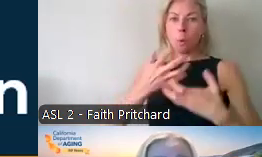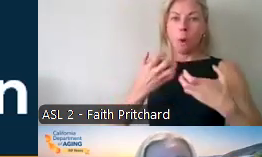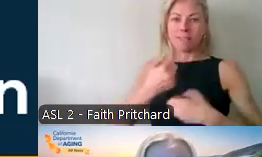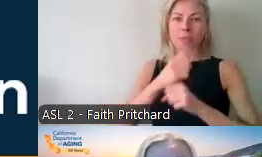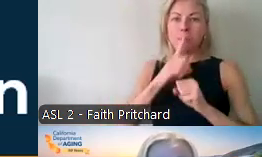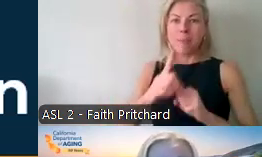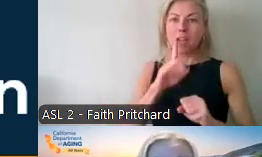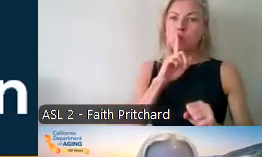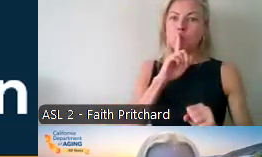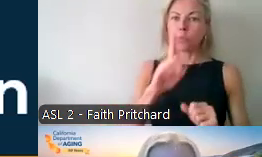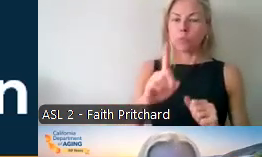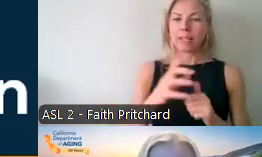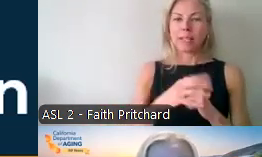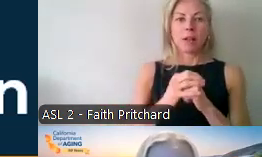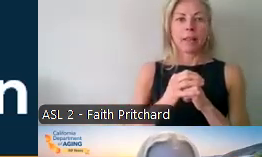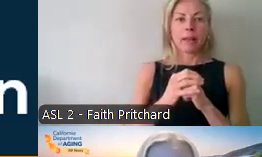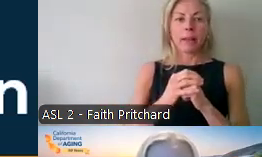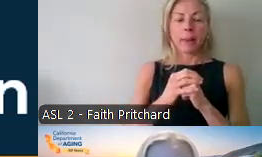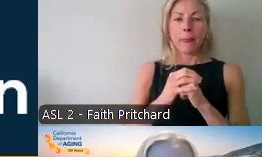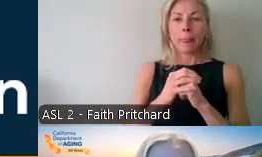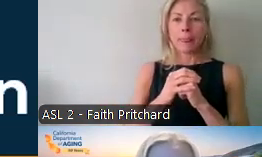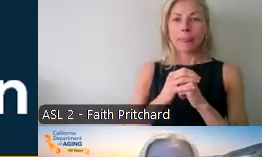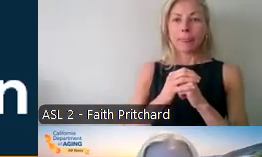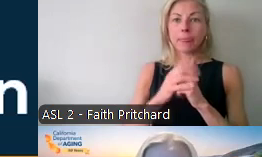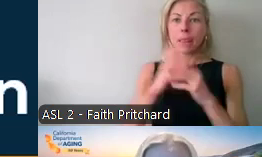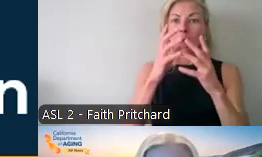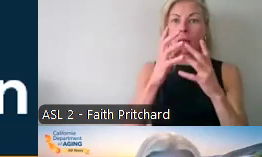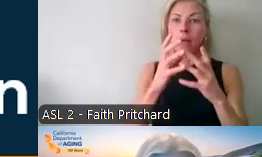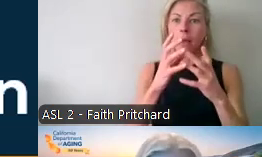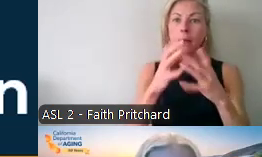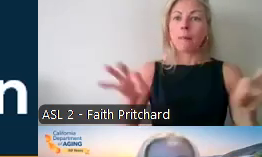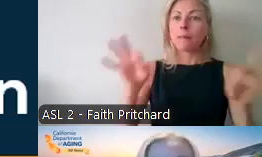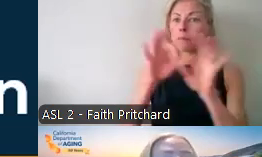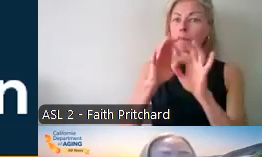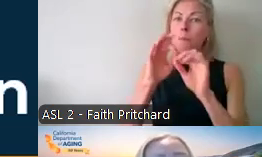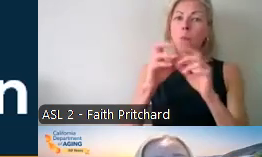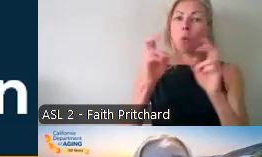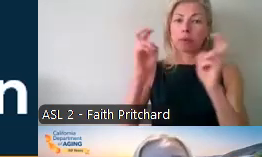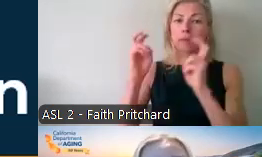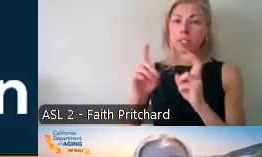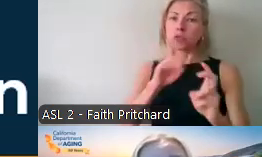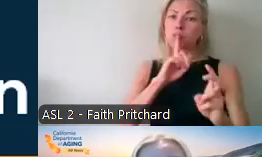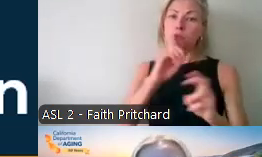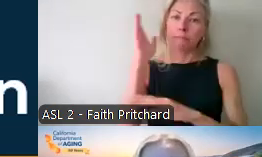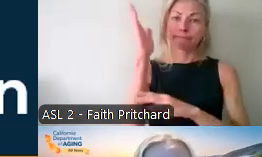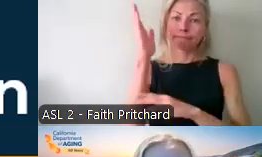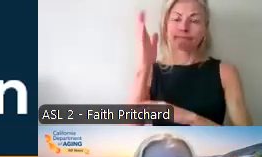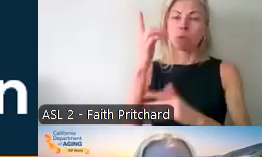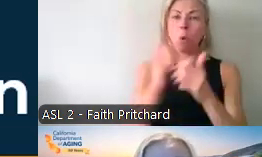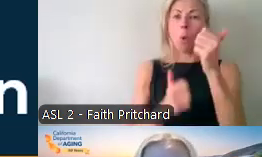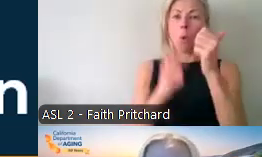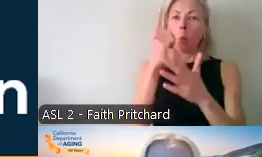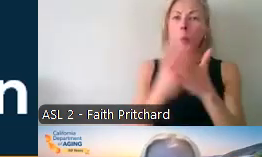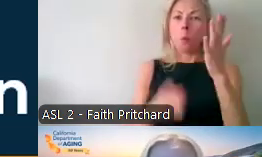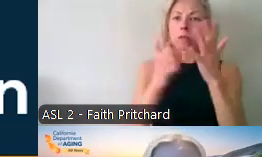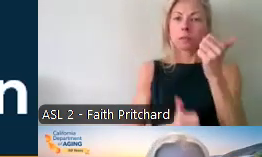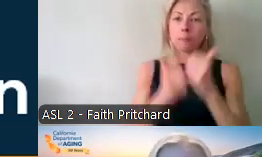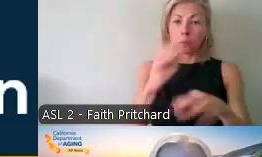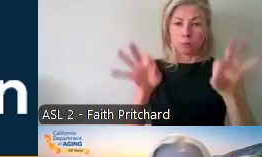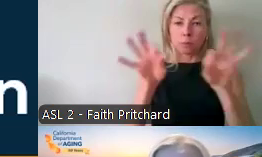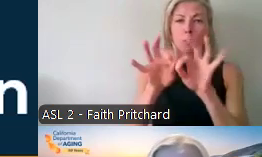but can also move the needle and progress on issues that matter most. For those of you who are not aware, and hopefully you